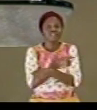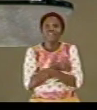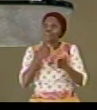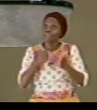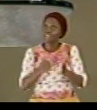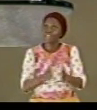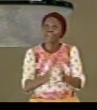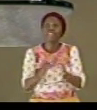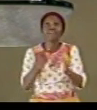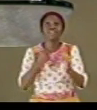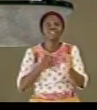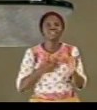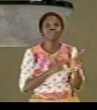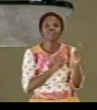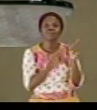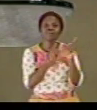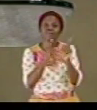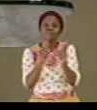go